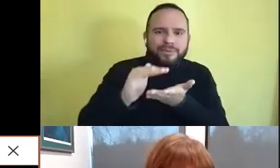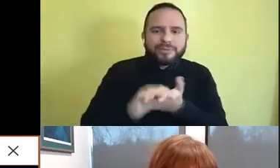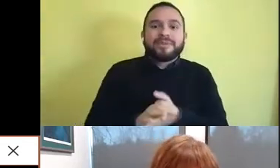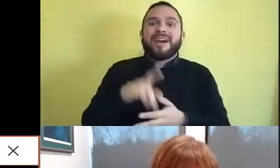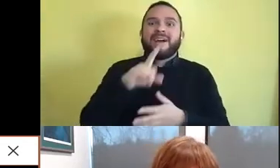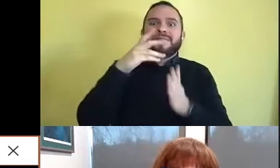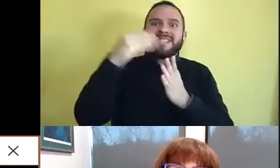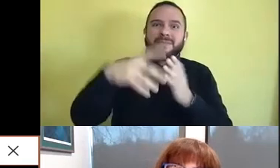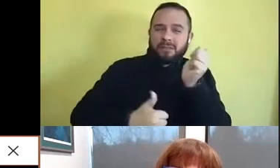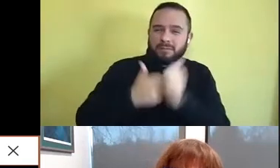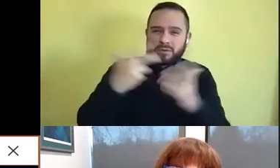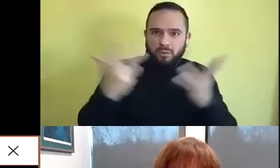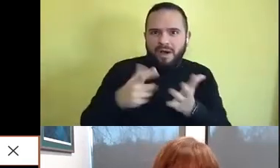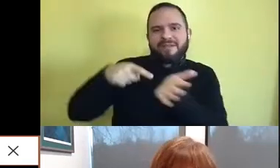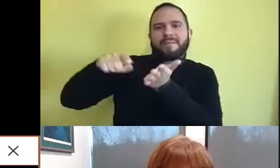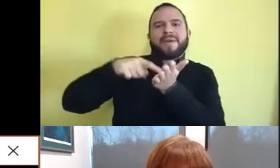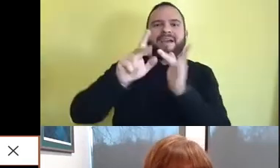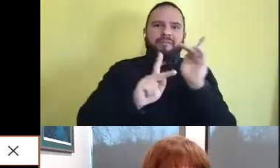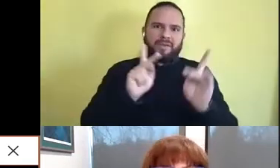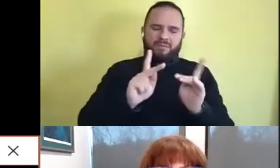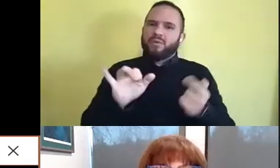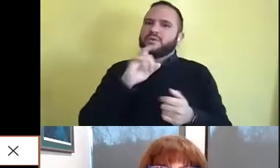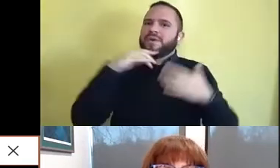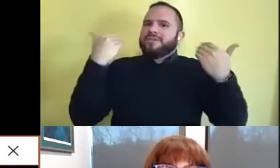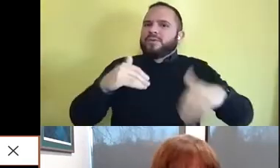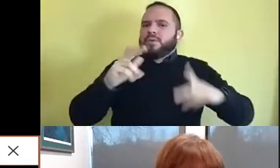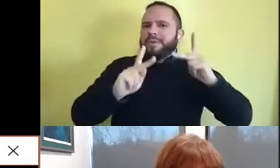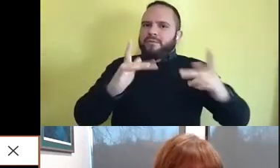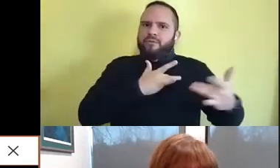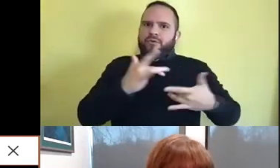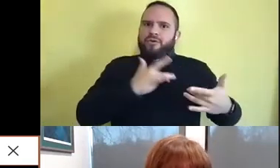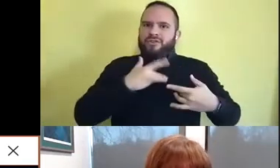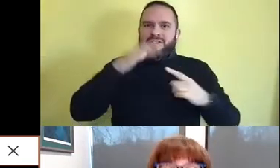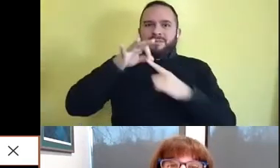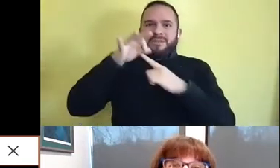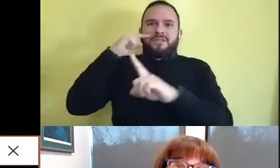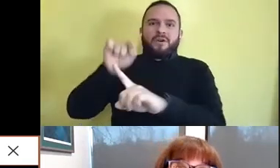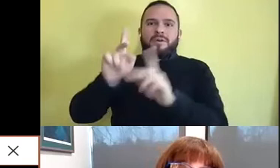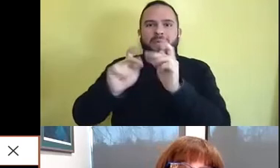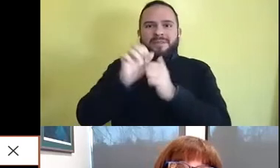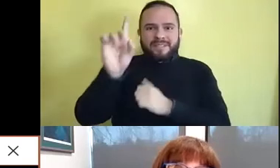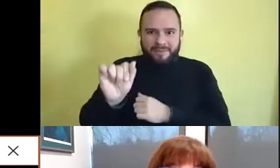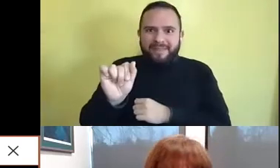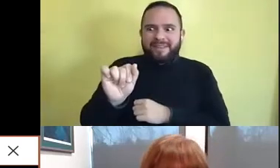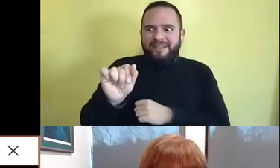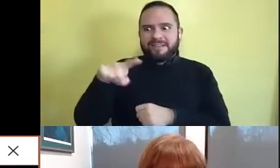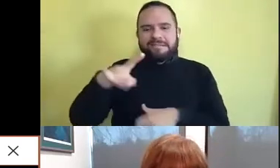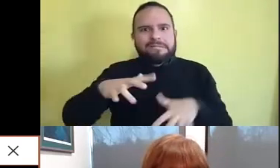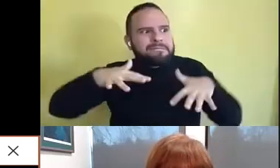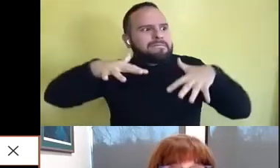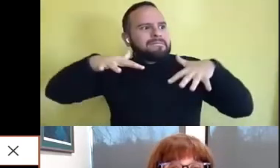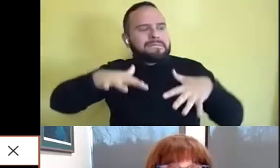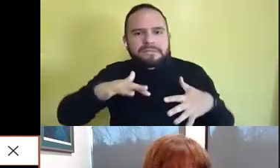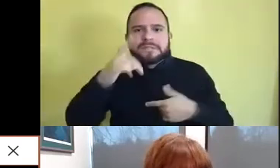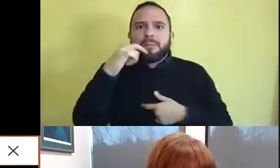labor costs. So there's a real concern for the disability community and its allies to be alarmed as our society